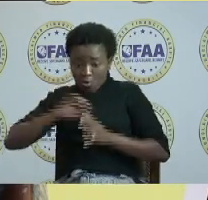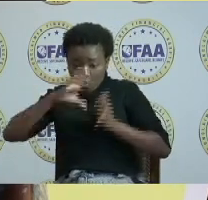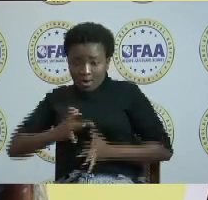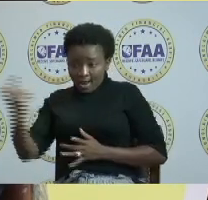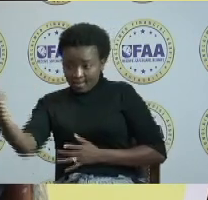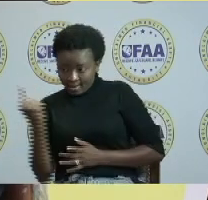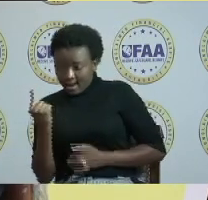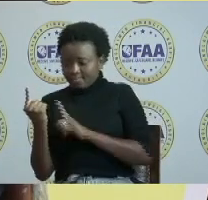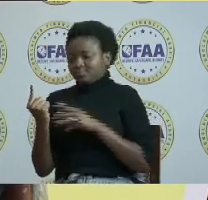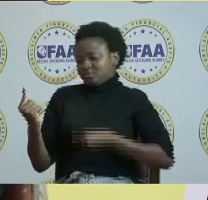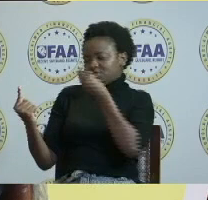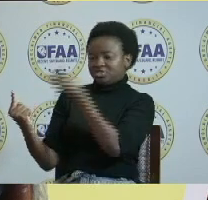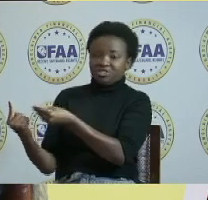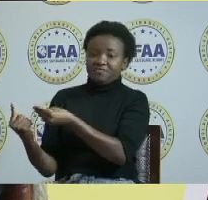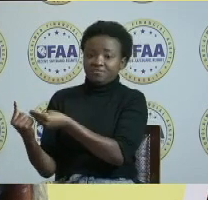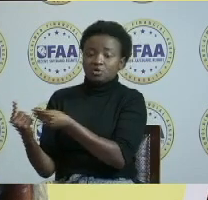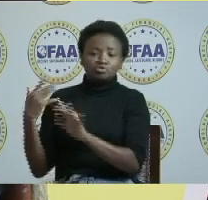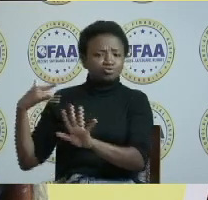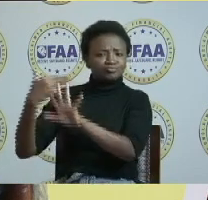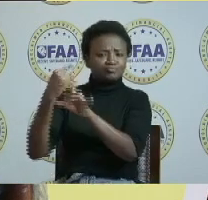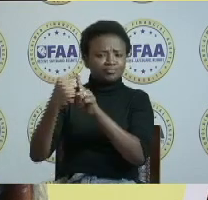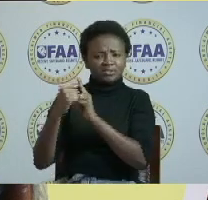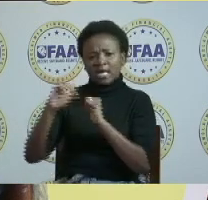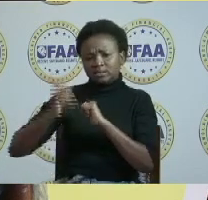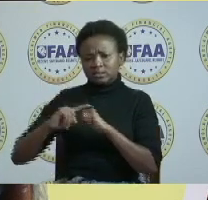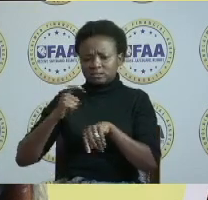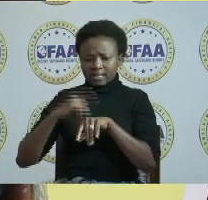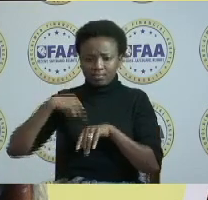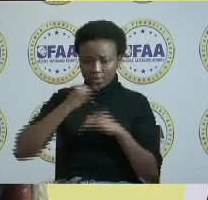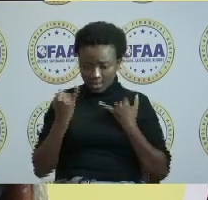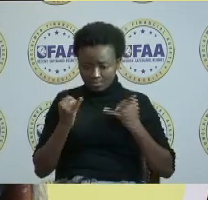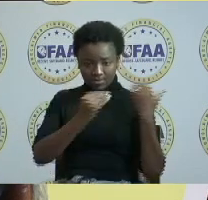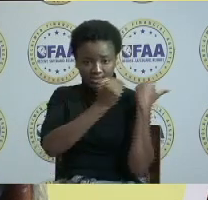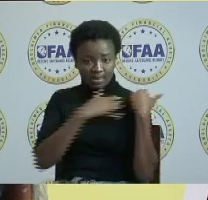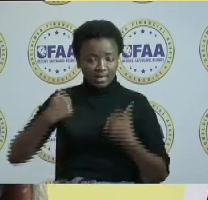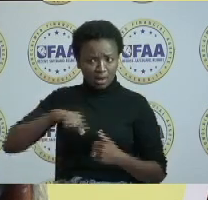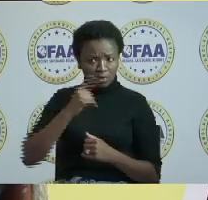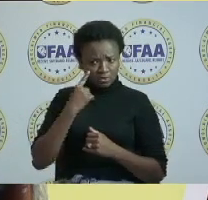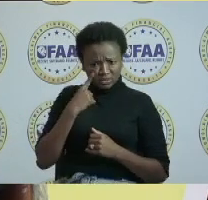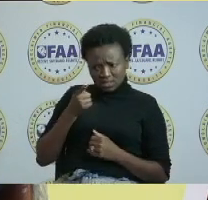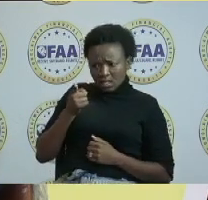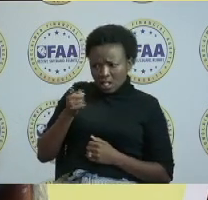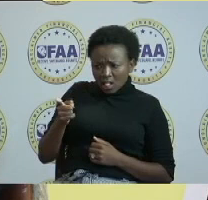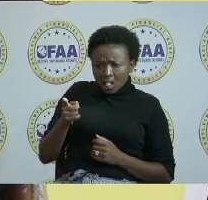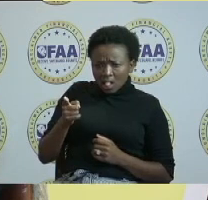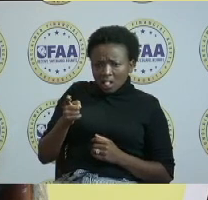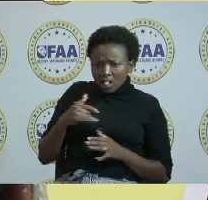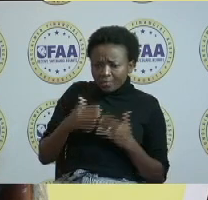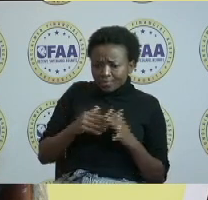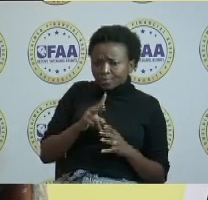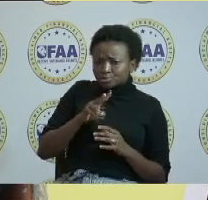implementing our mandate, we've seen the collections from holders growing from about 2 billion in the first year of